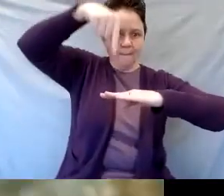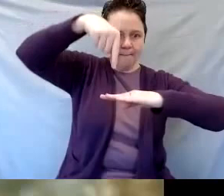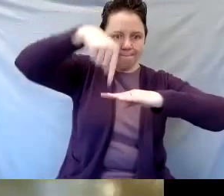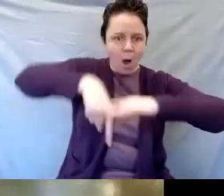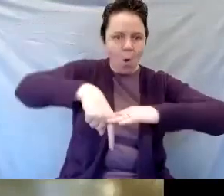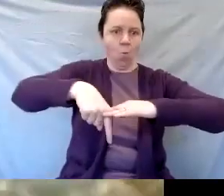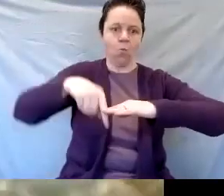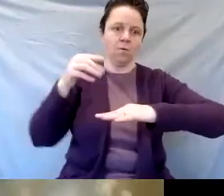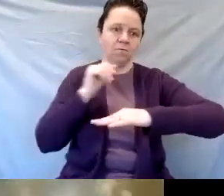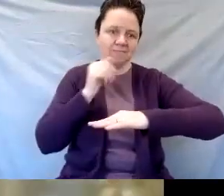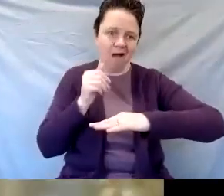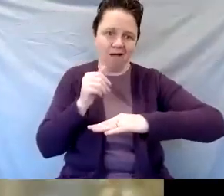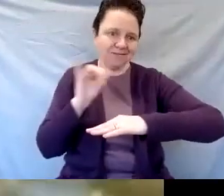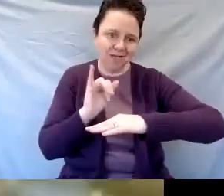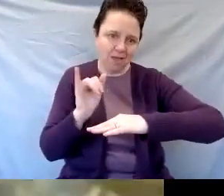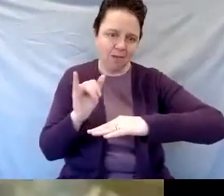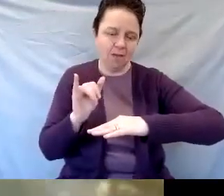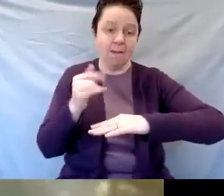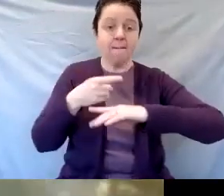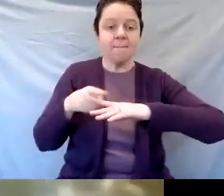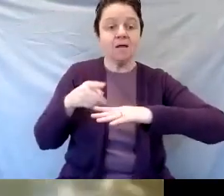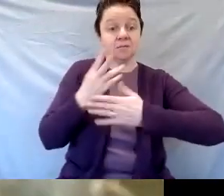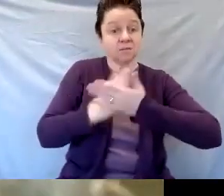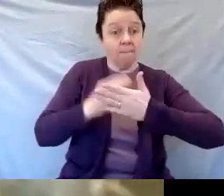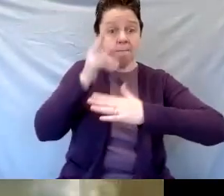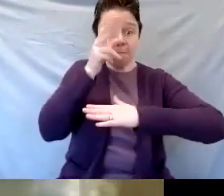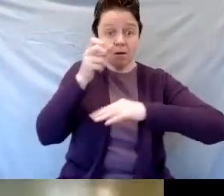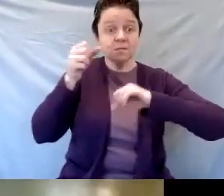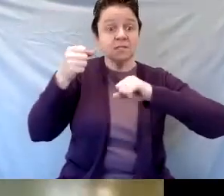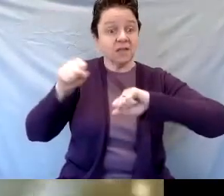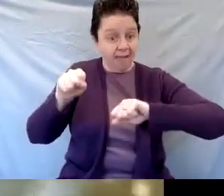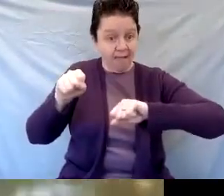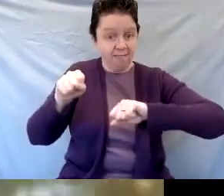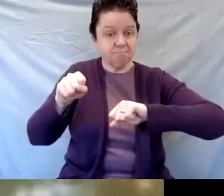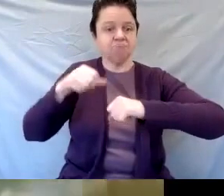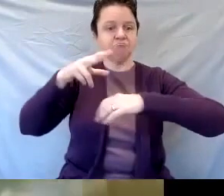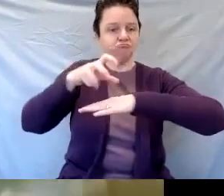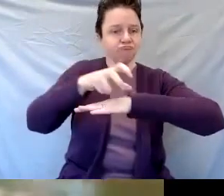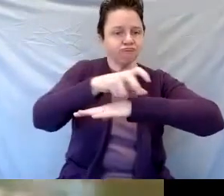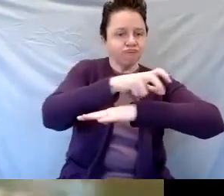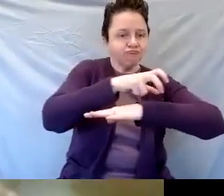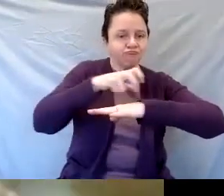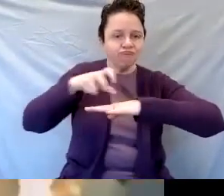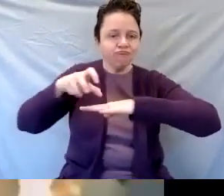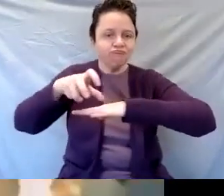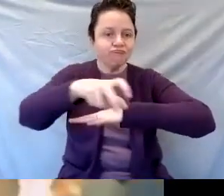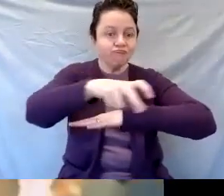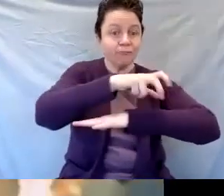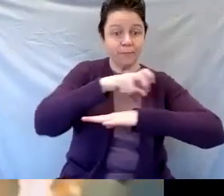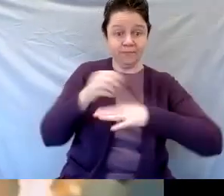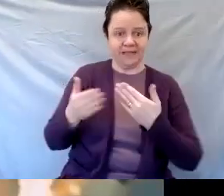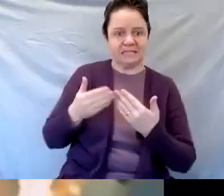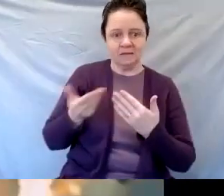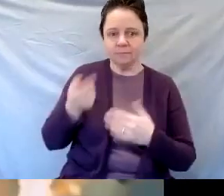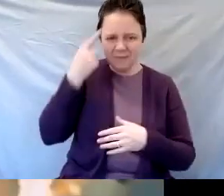tension allows certain bugs to glide across the surface of the water and take advantage of that cohesion. Another